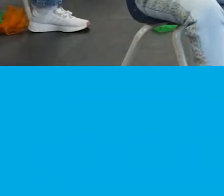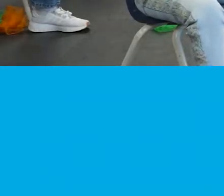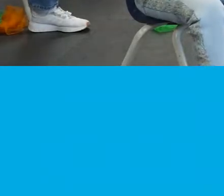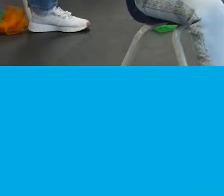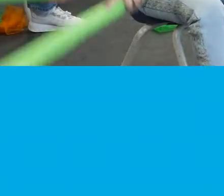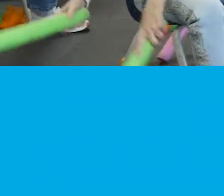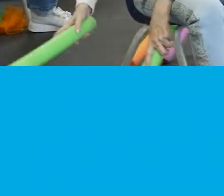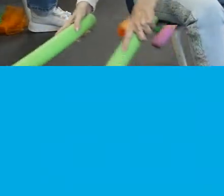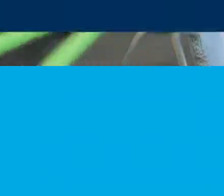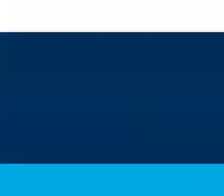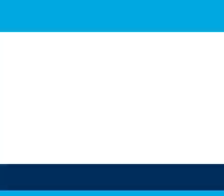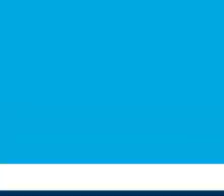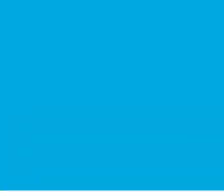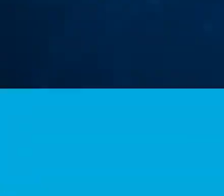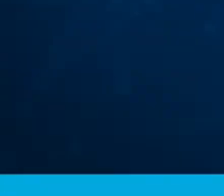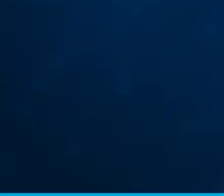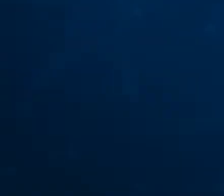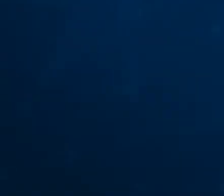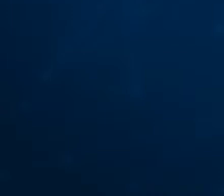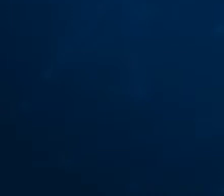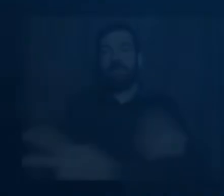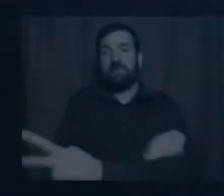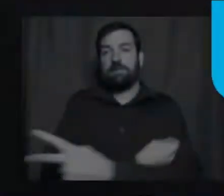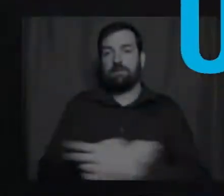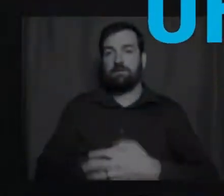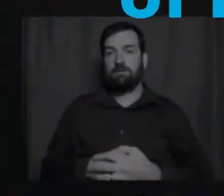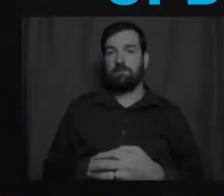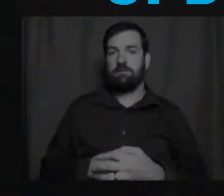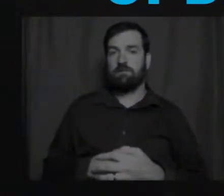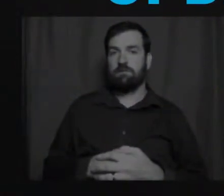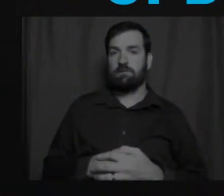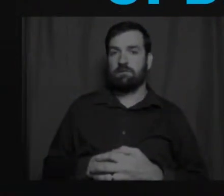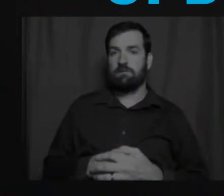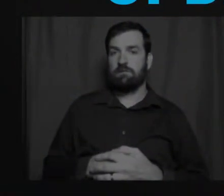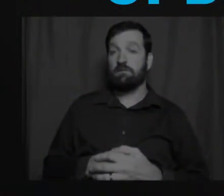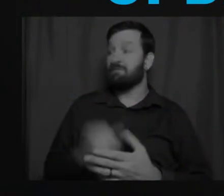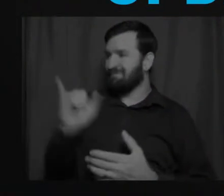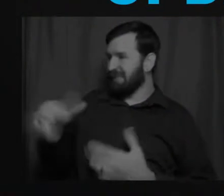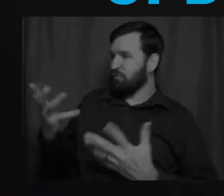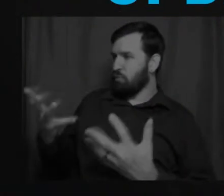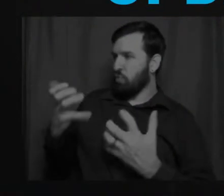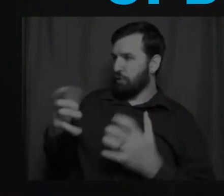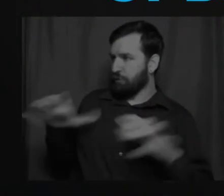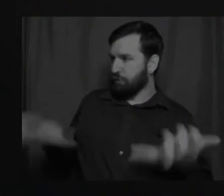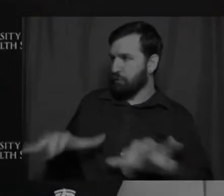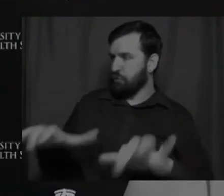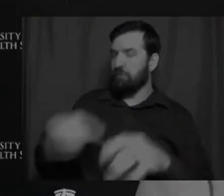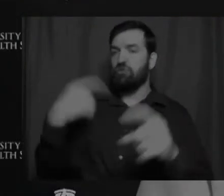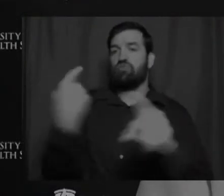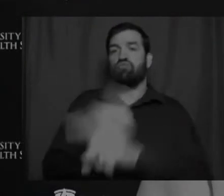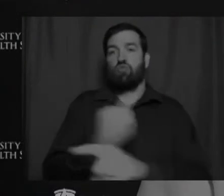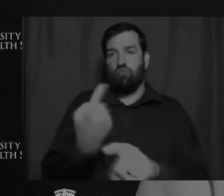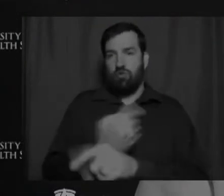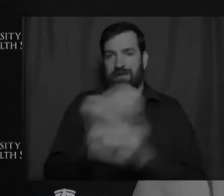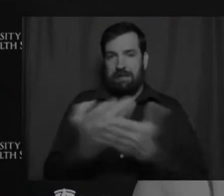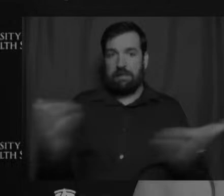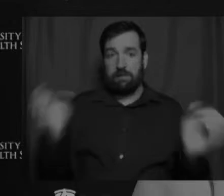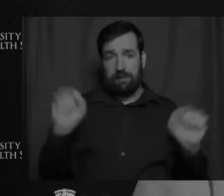for movement disorders like Parkinson's. Tuesday at 8. Subscribe to our Morning Medical Update and Open